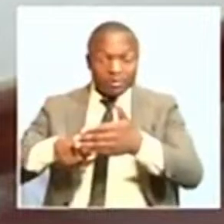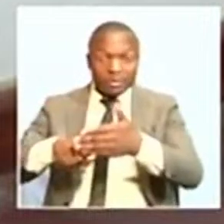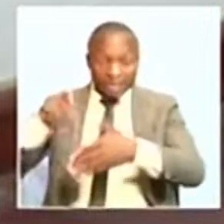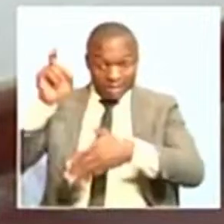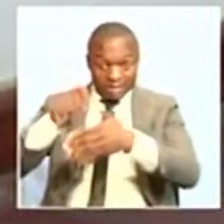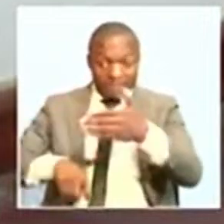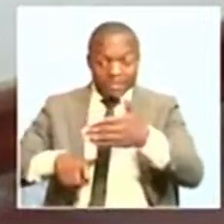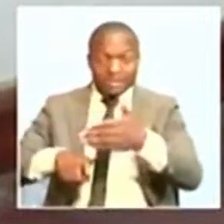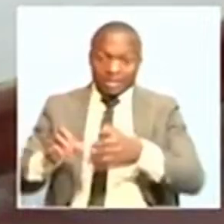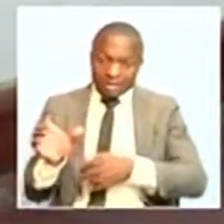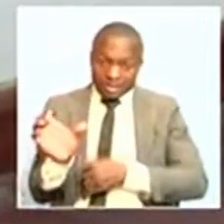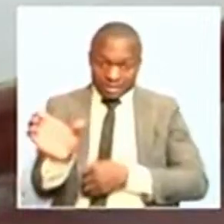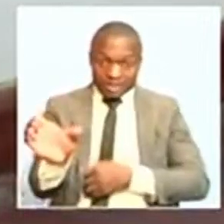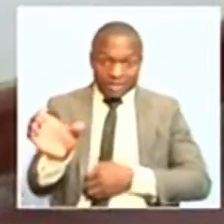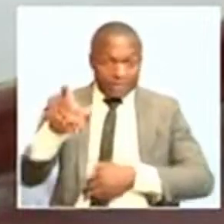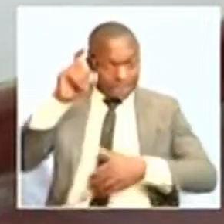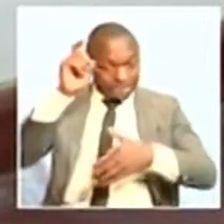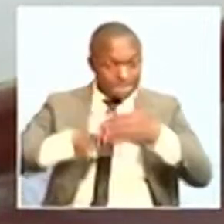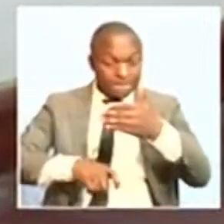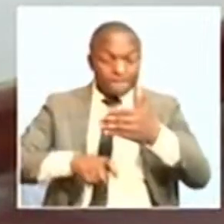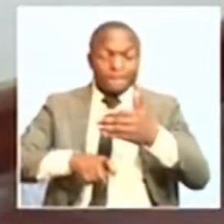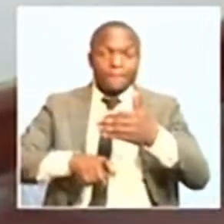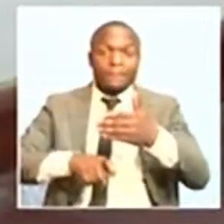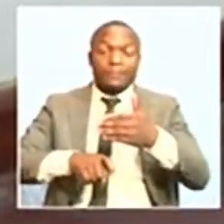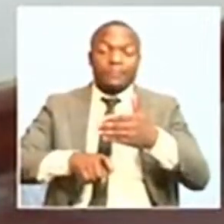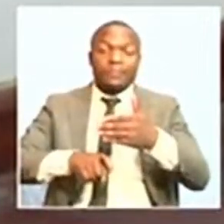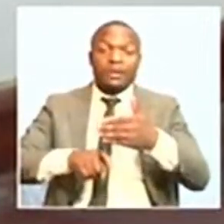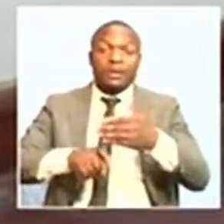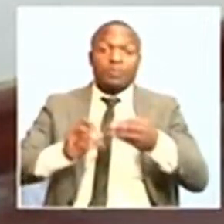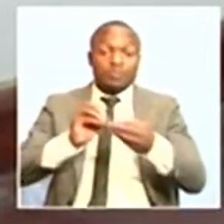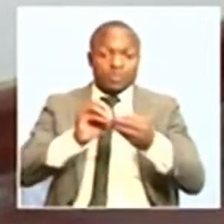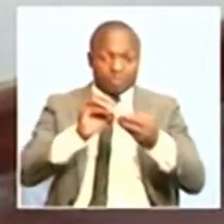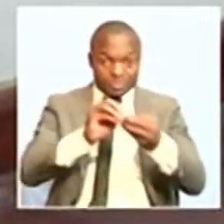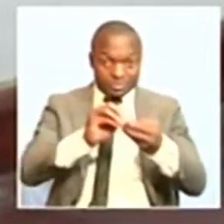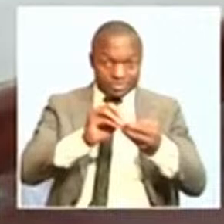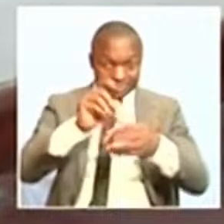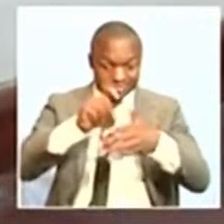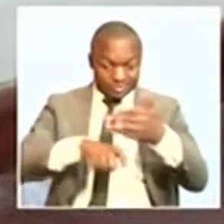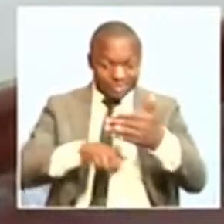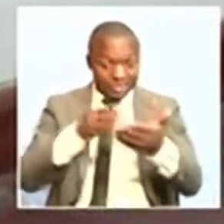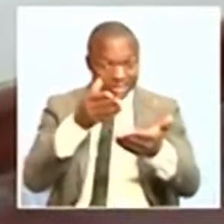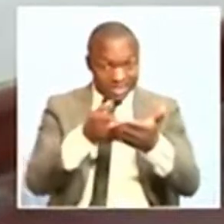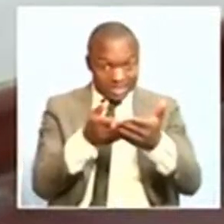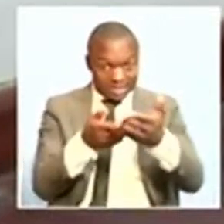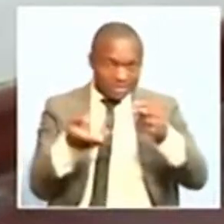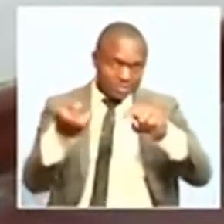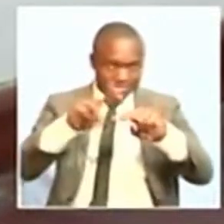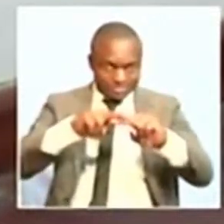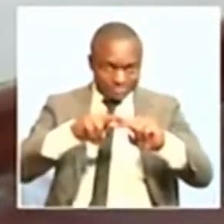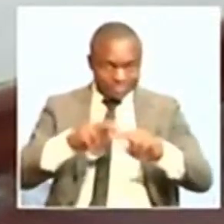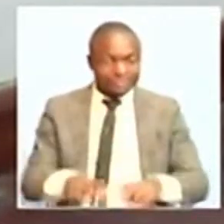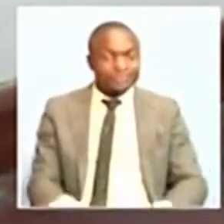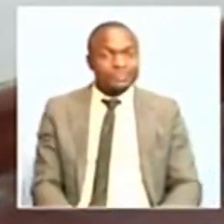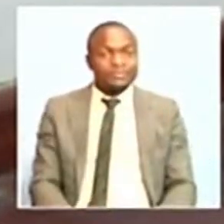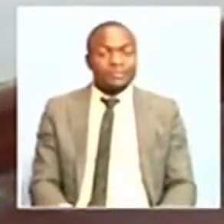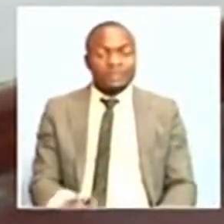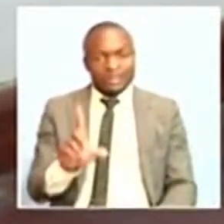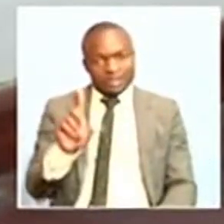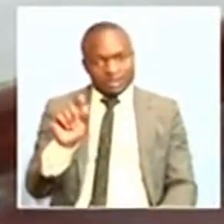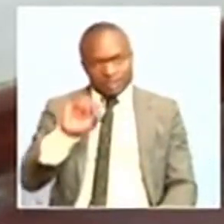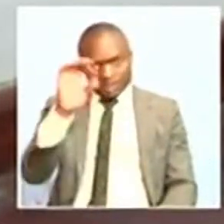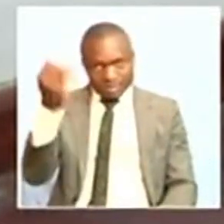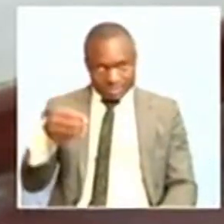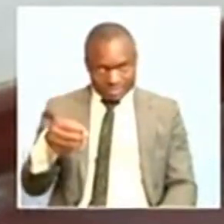pay a presumptive tax. So this increase of